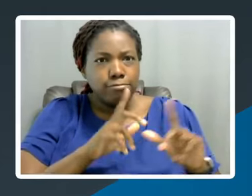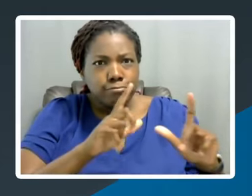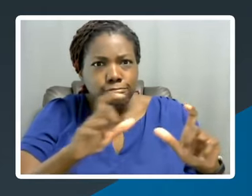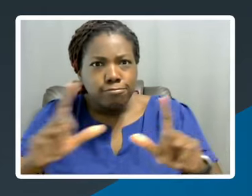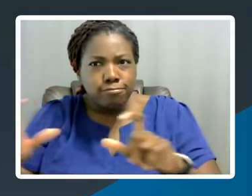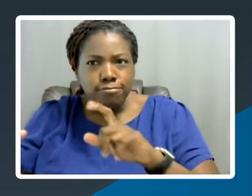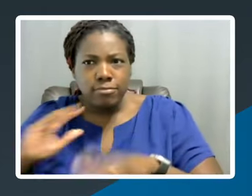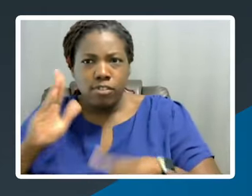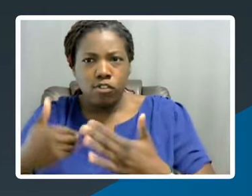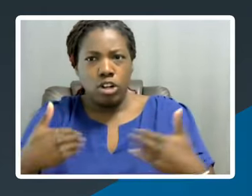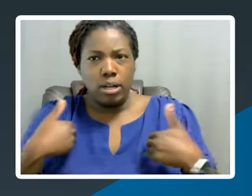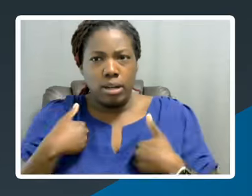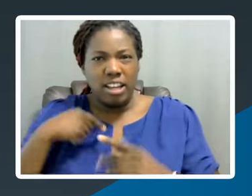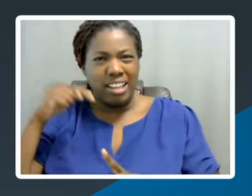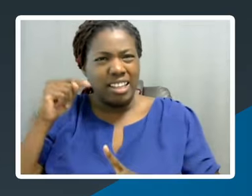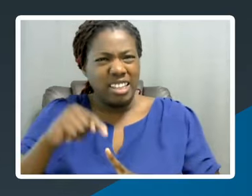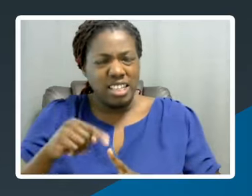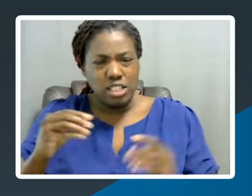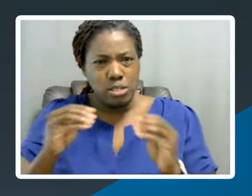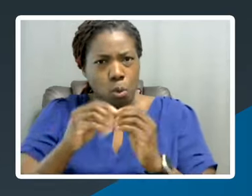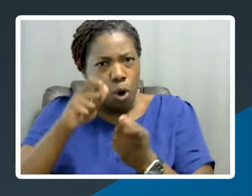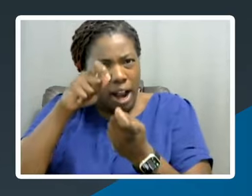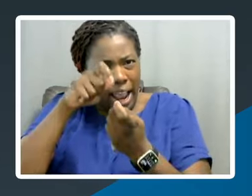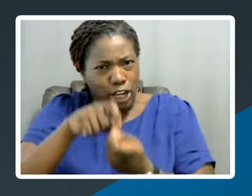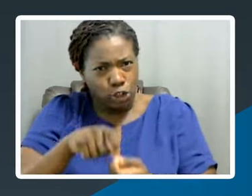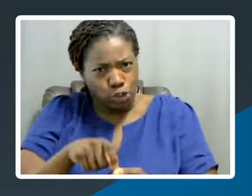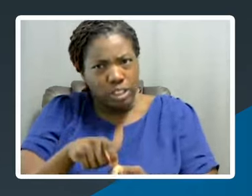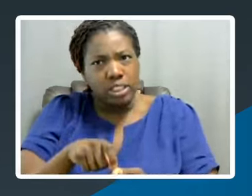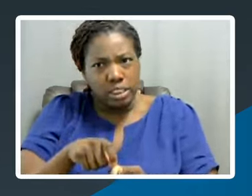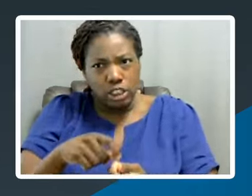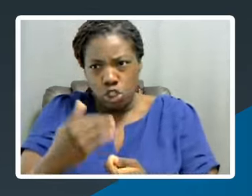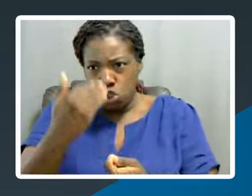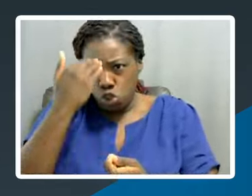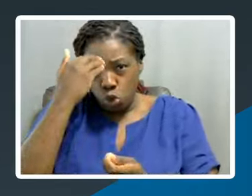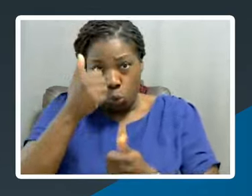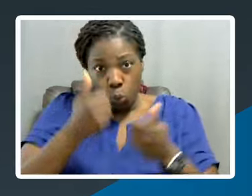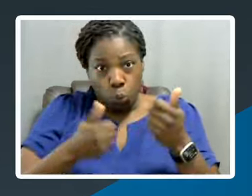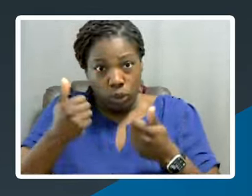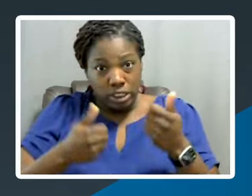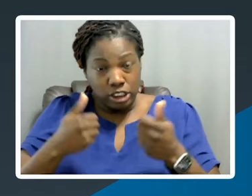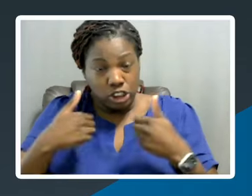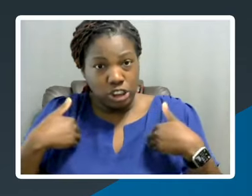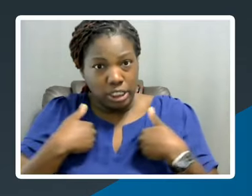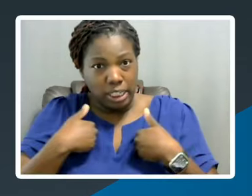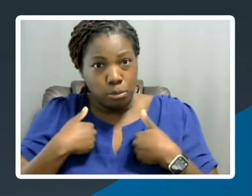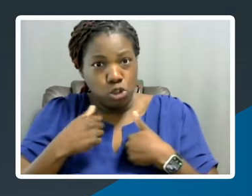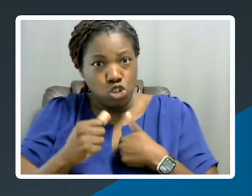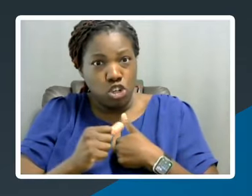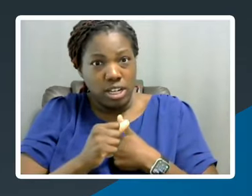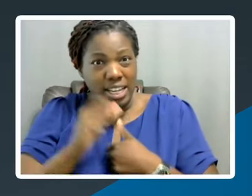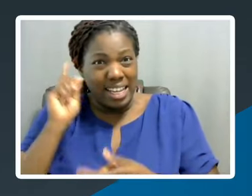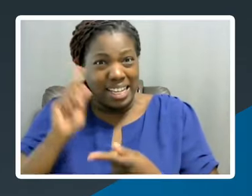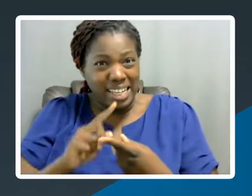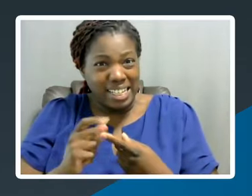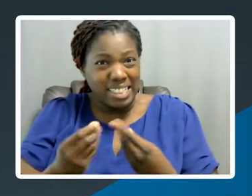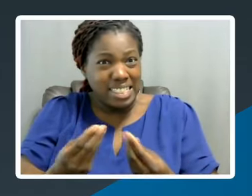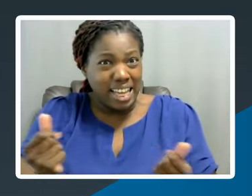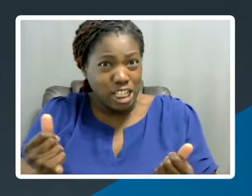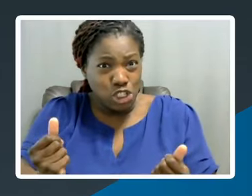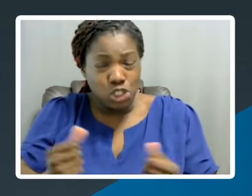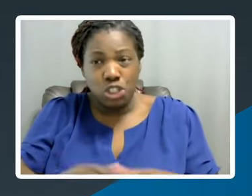great way to much more accurately know which animals are in danger. This is an example of AI that's